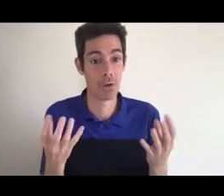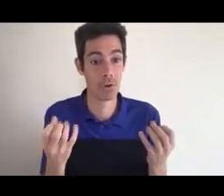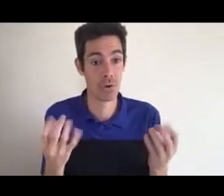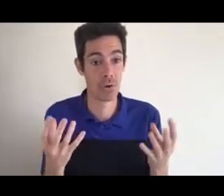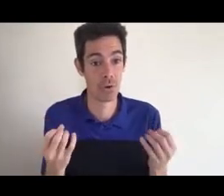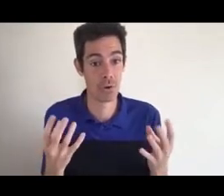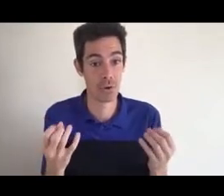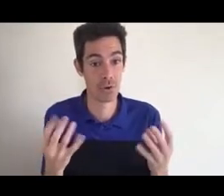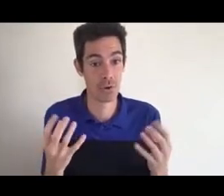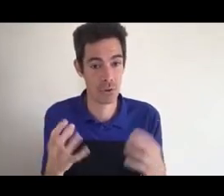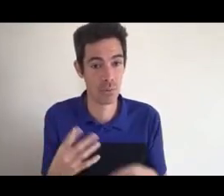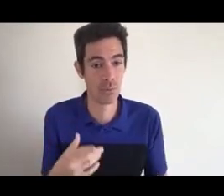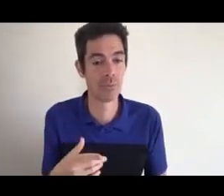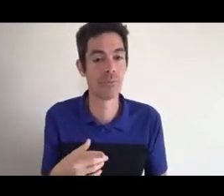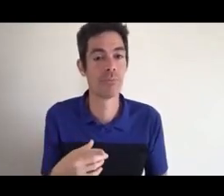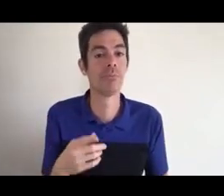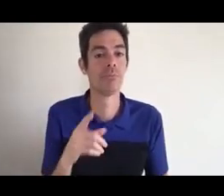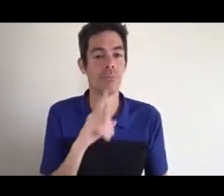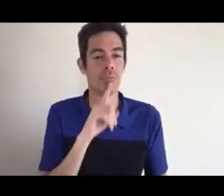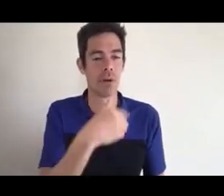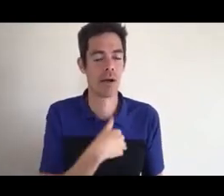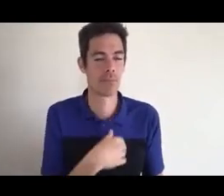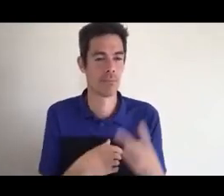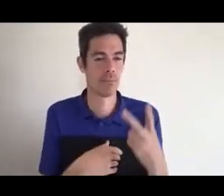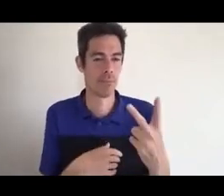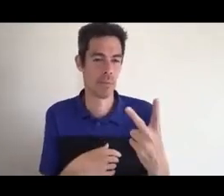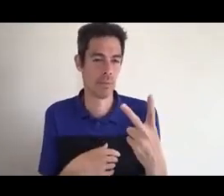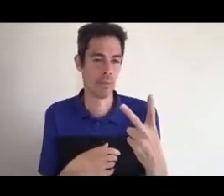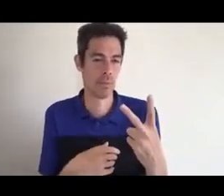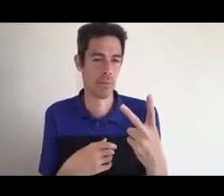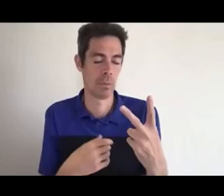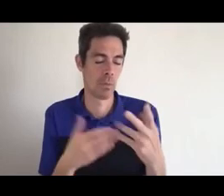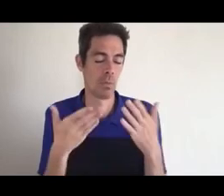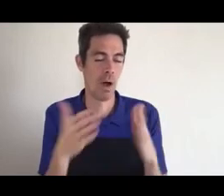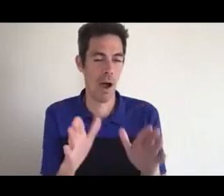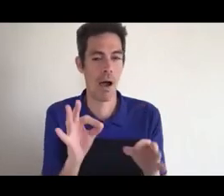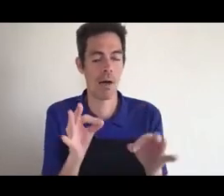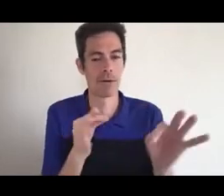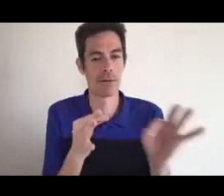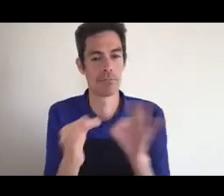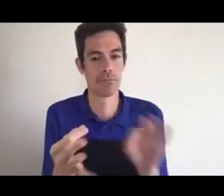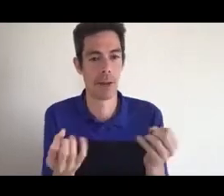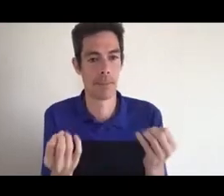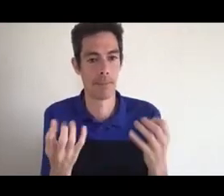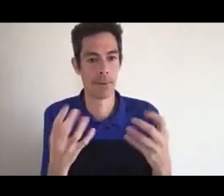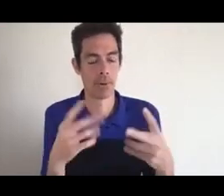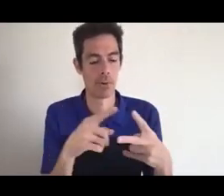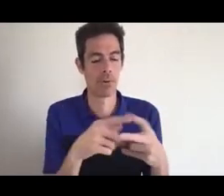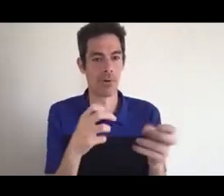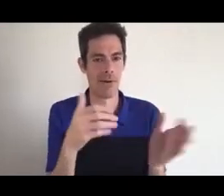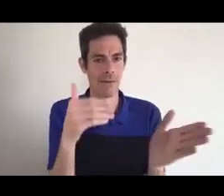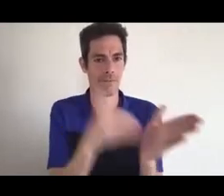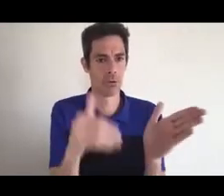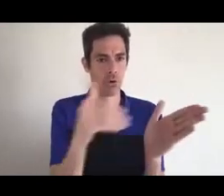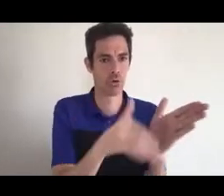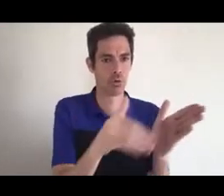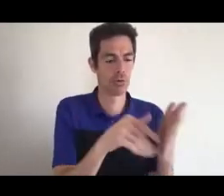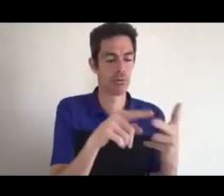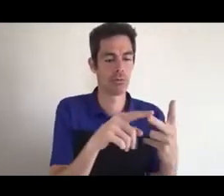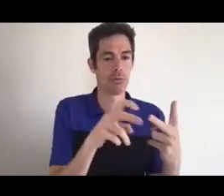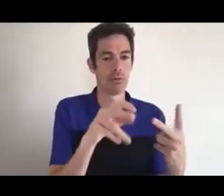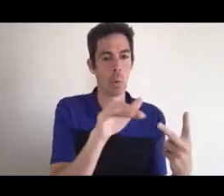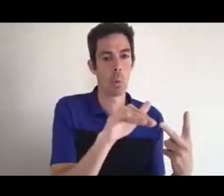So, and now talking about 3D plurals. So there's 2 ways of